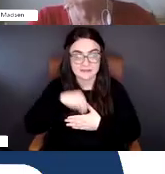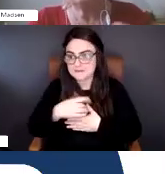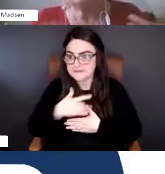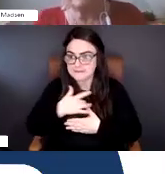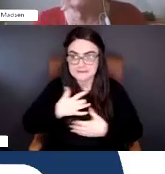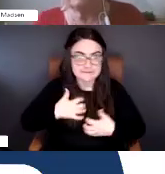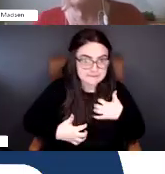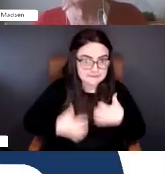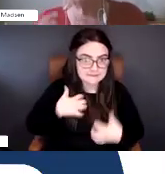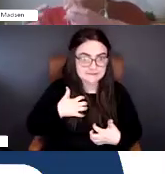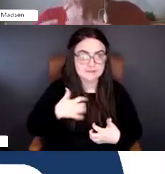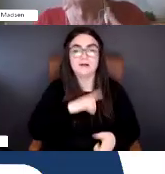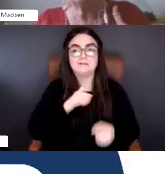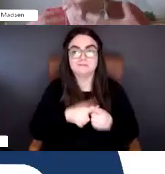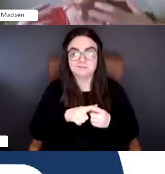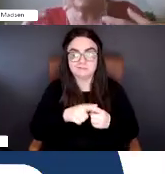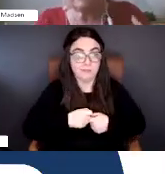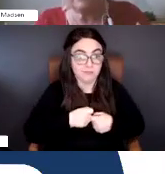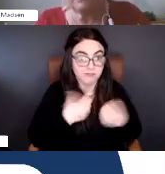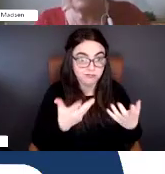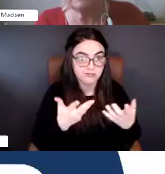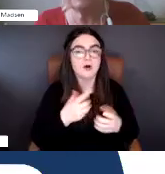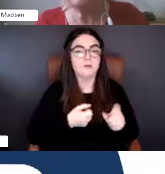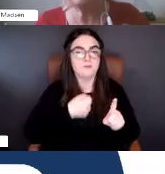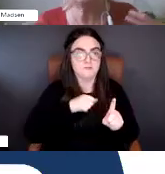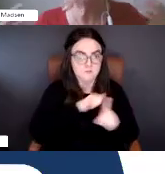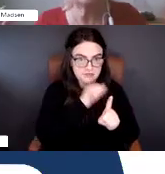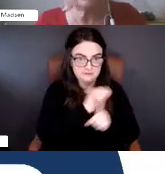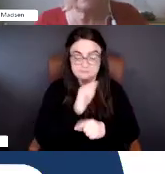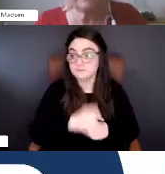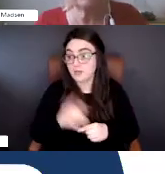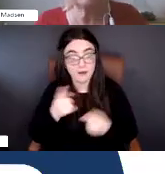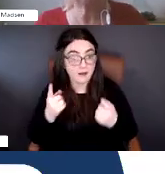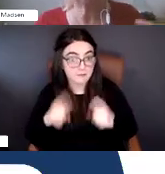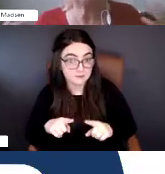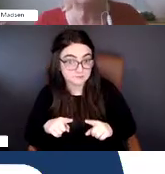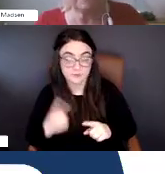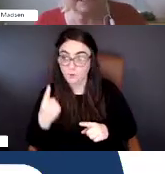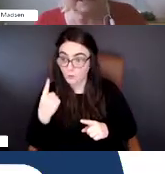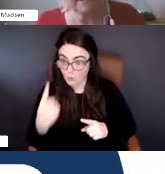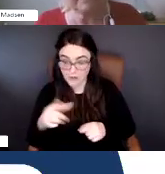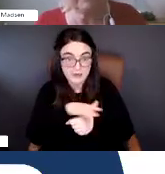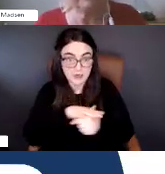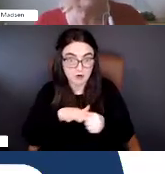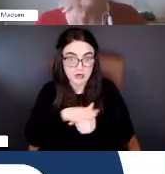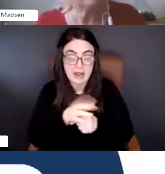Now, that's also something, when this came up at one site, they addressed this